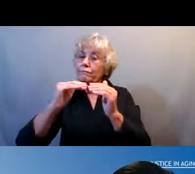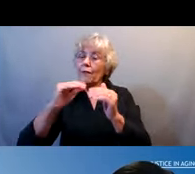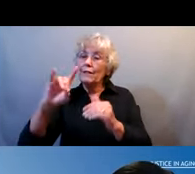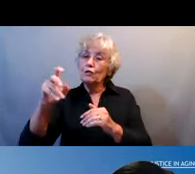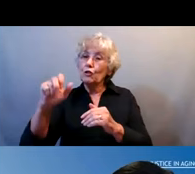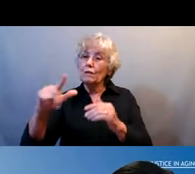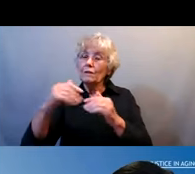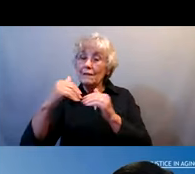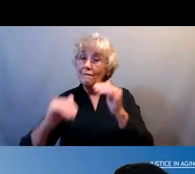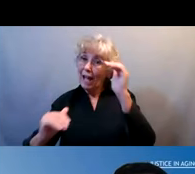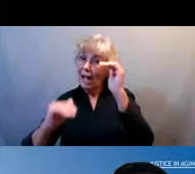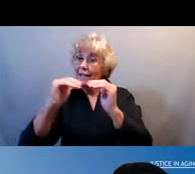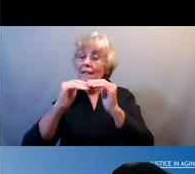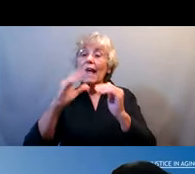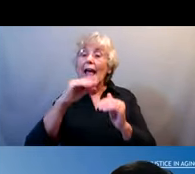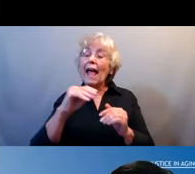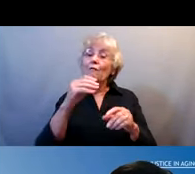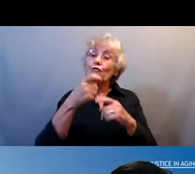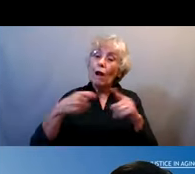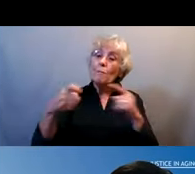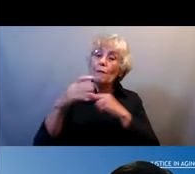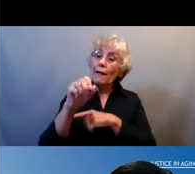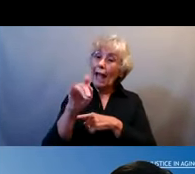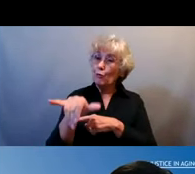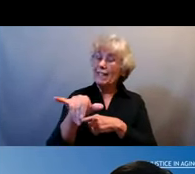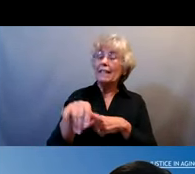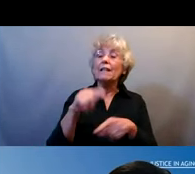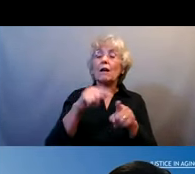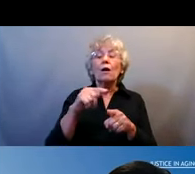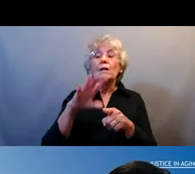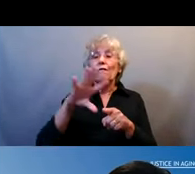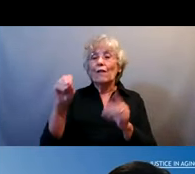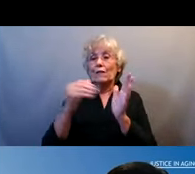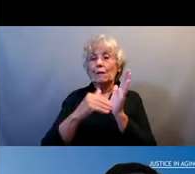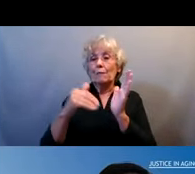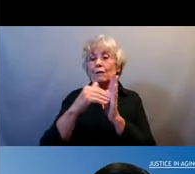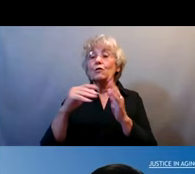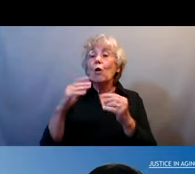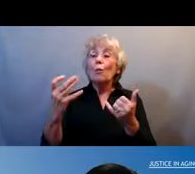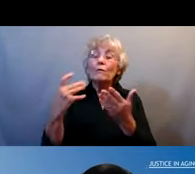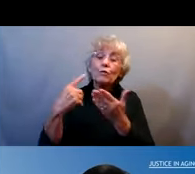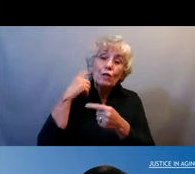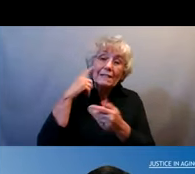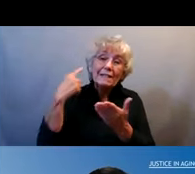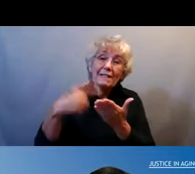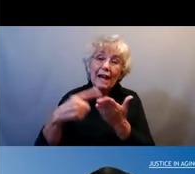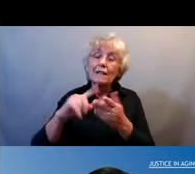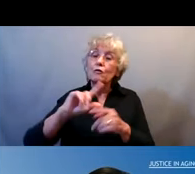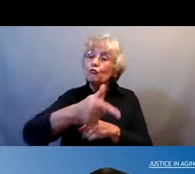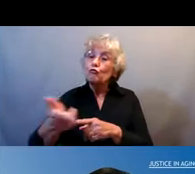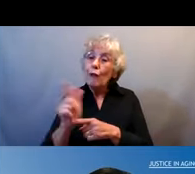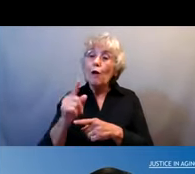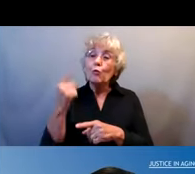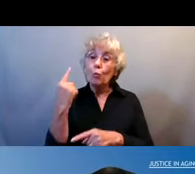another $50 million. So this, what we're just been talking about was our round one, and we had a lot of learnings, and we're